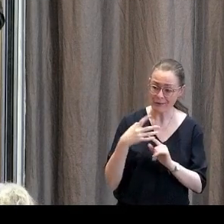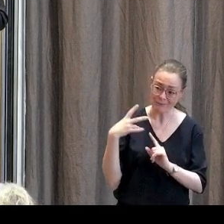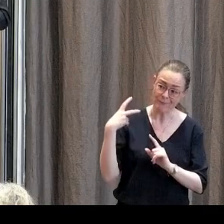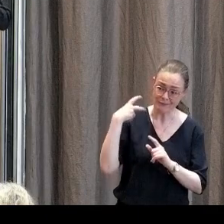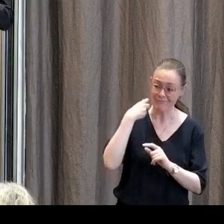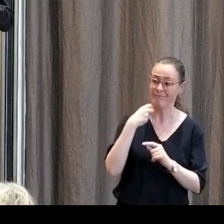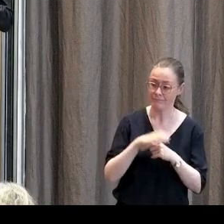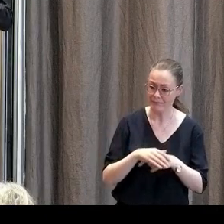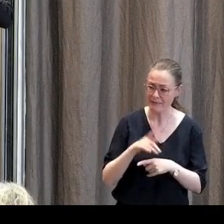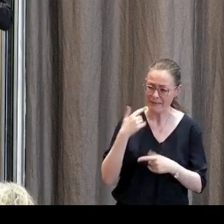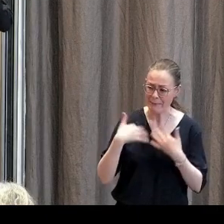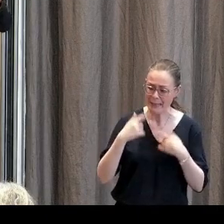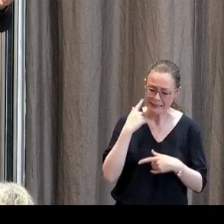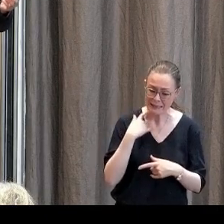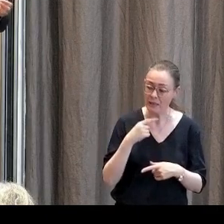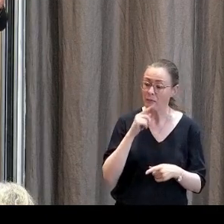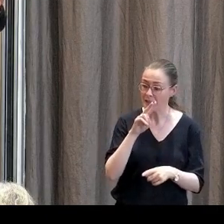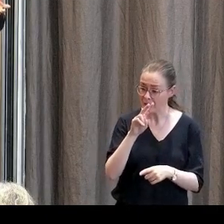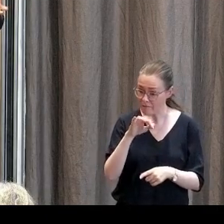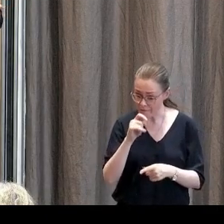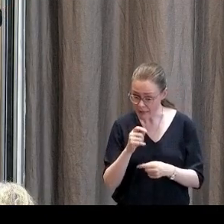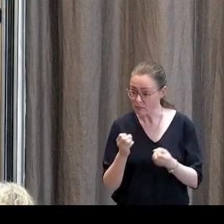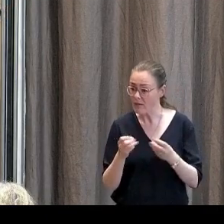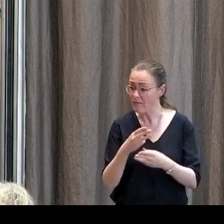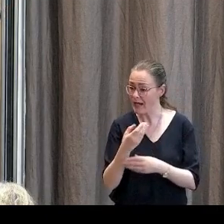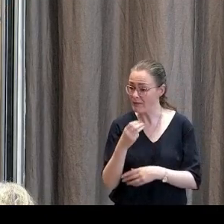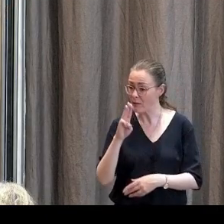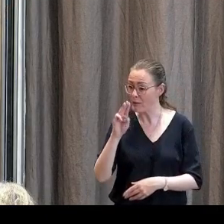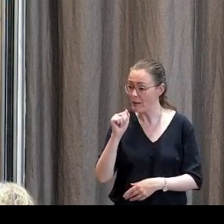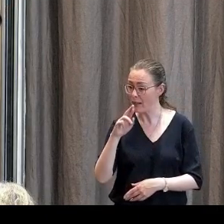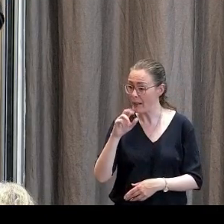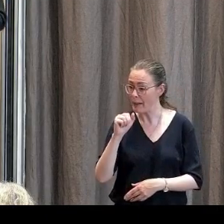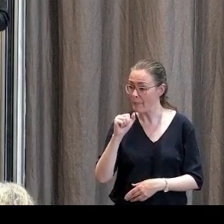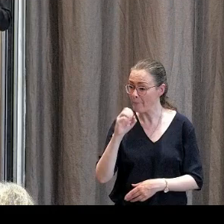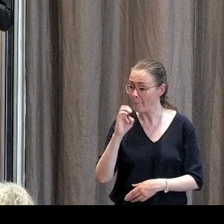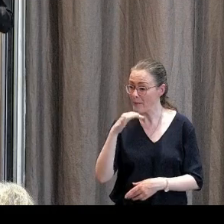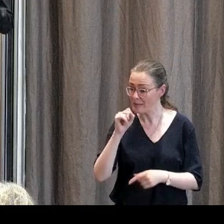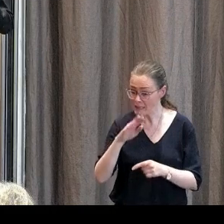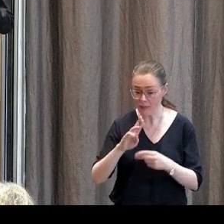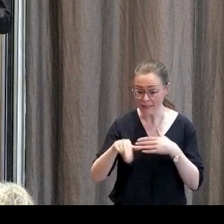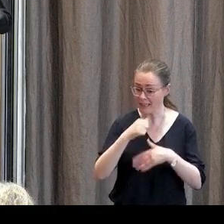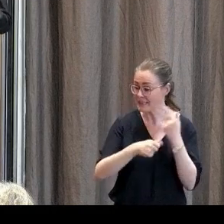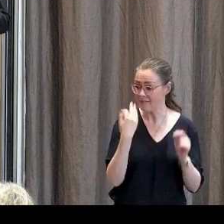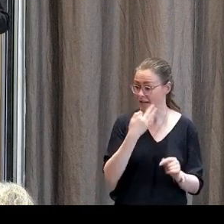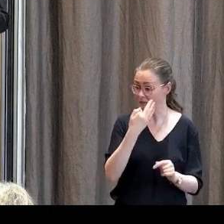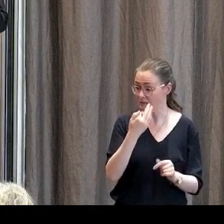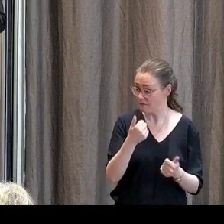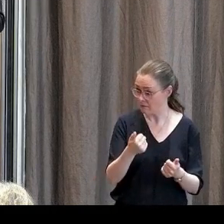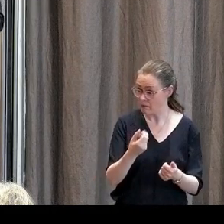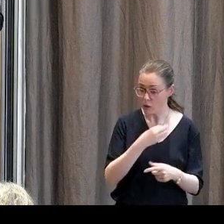injected. But the vet gives them paracetamol, and they're fine the next day. So this is really good